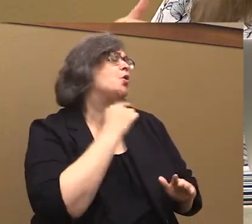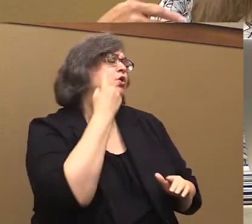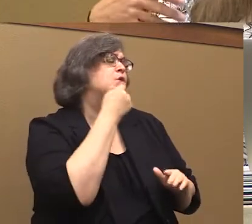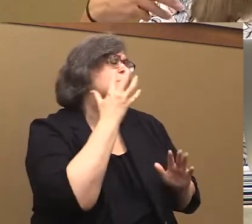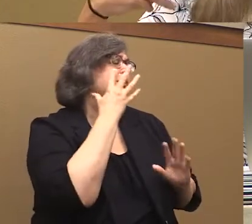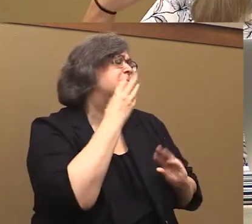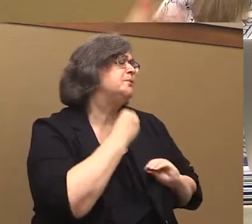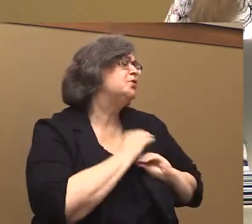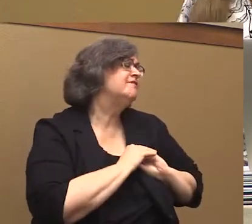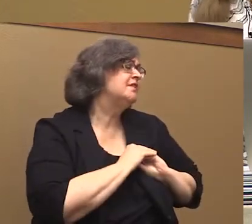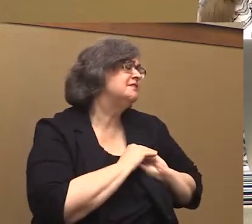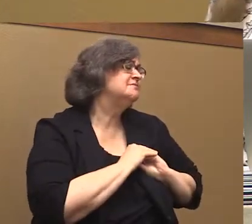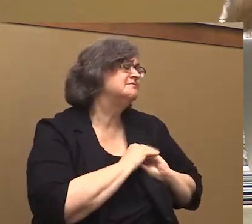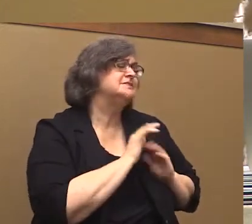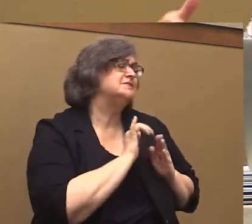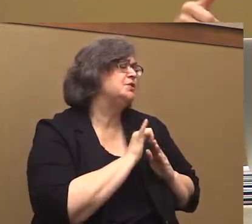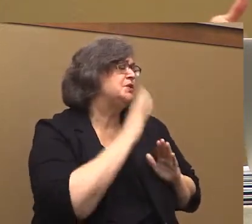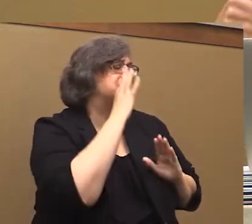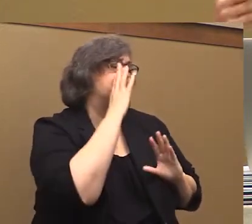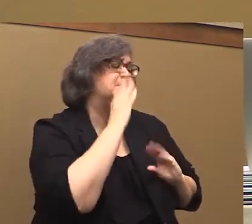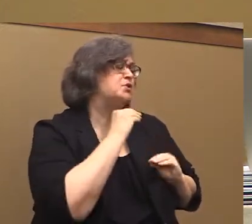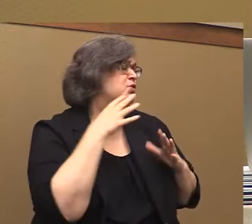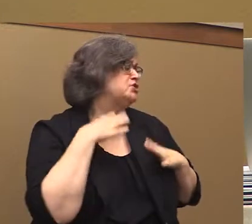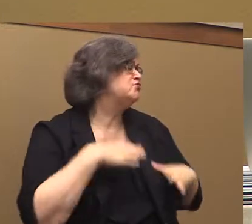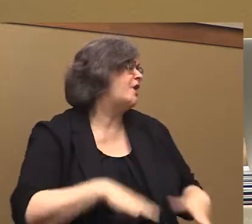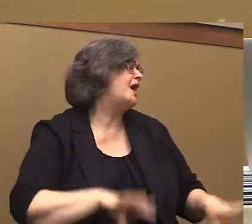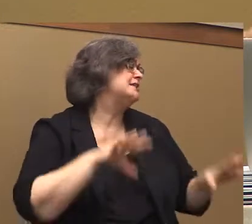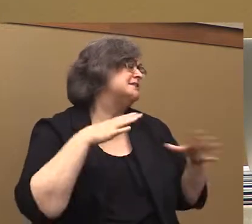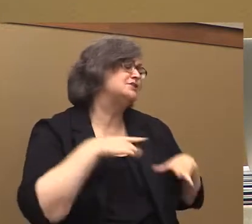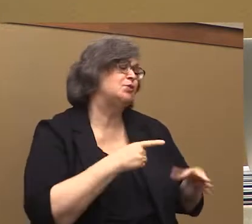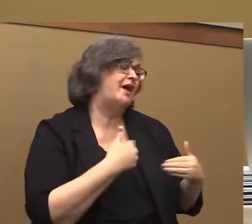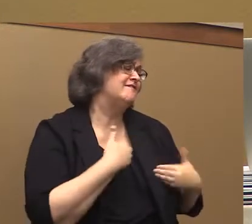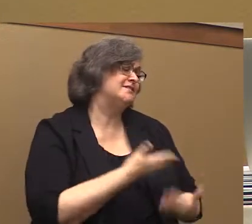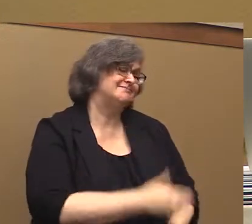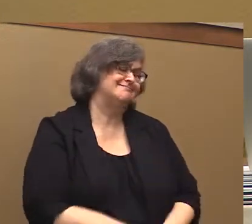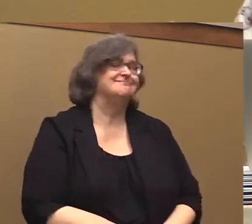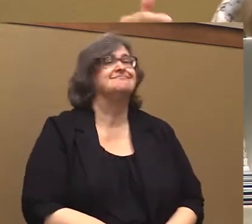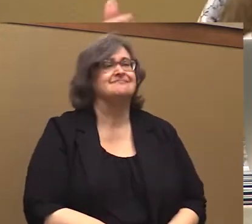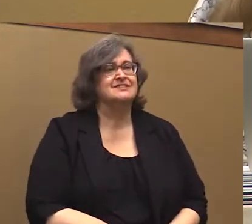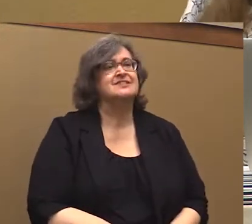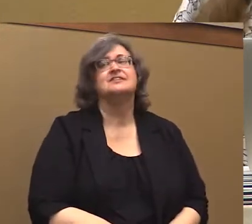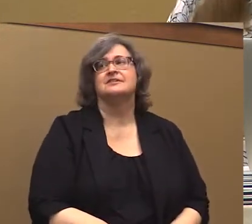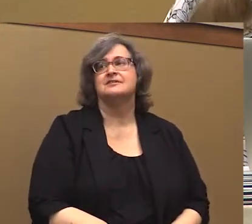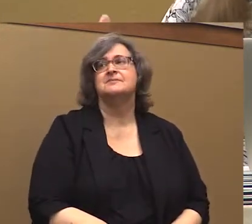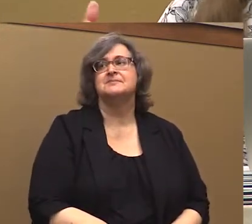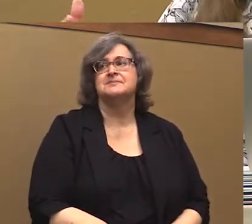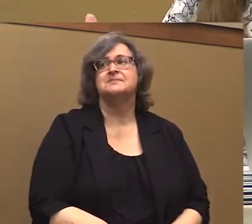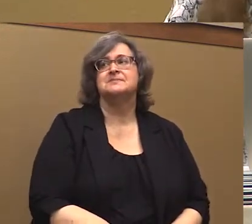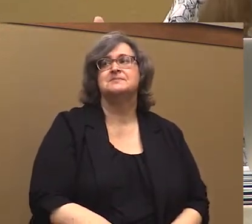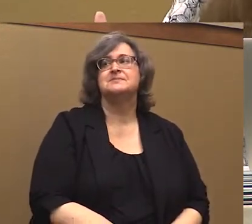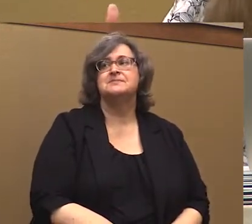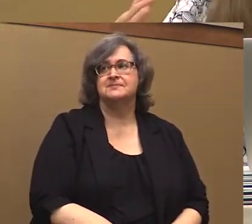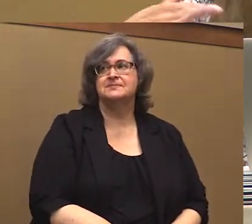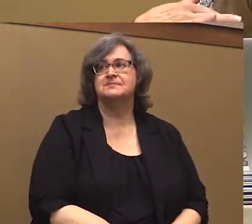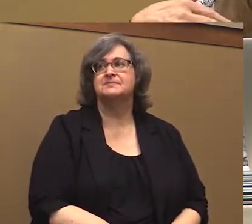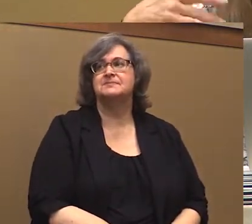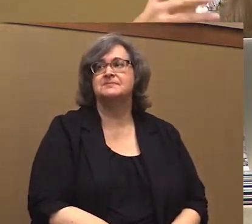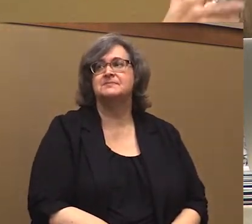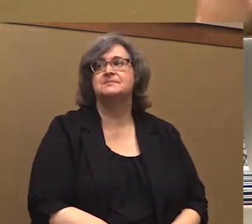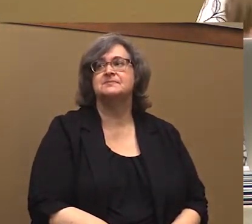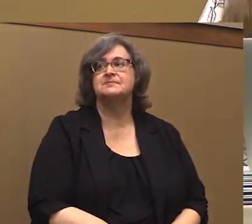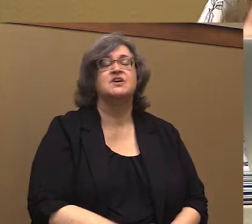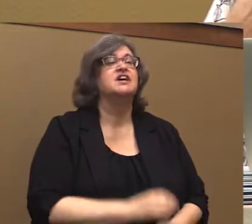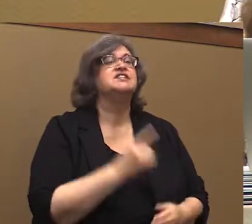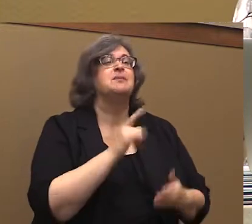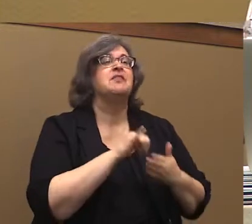"Oh, you look beautiful. That's a beautiful dress you have," and something that, you know, is